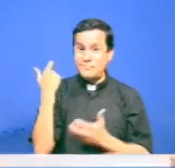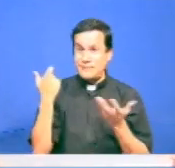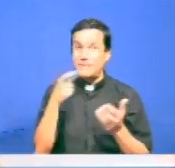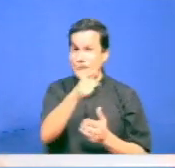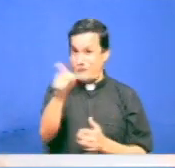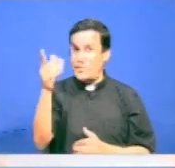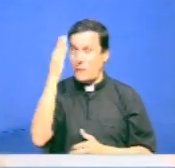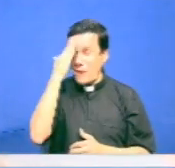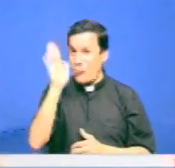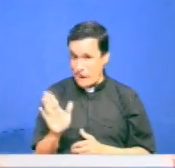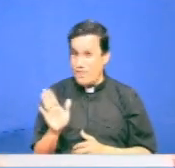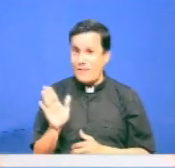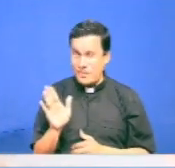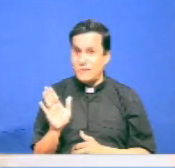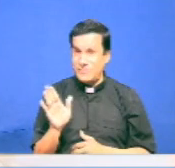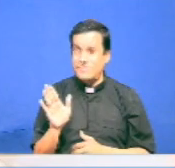know,